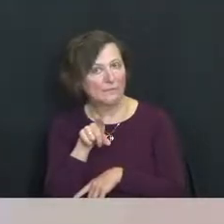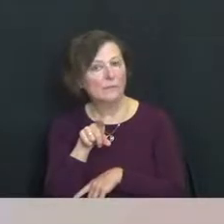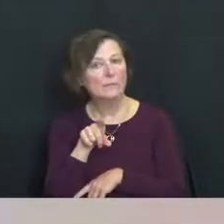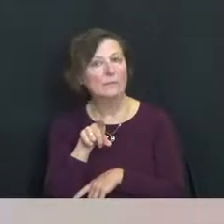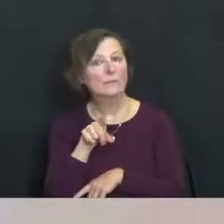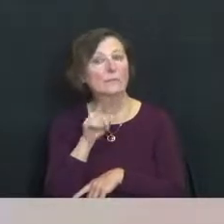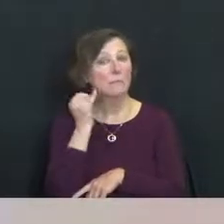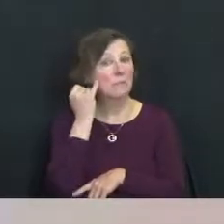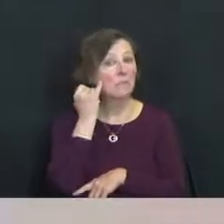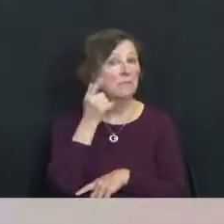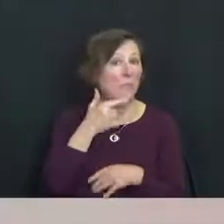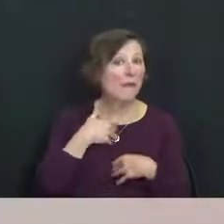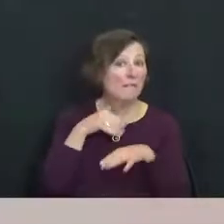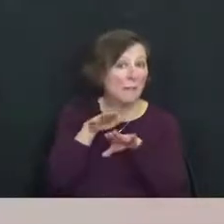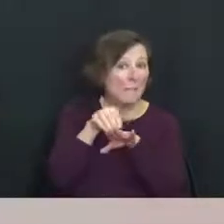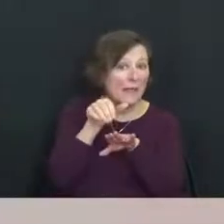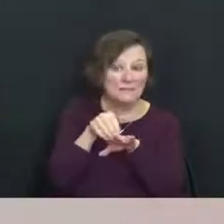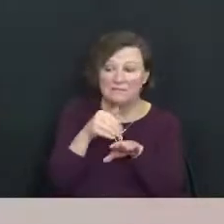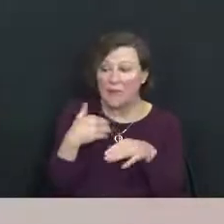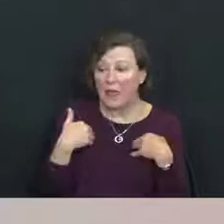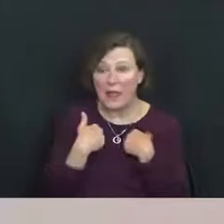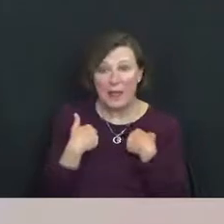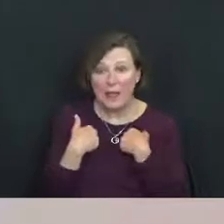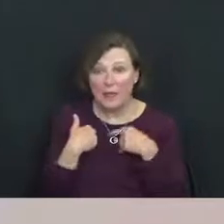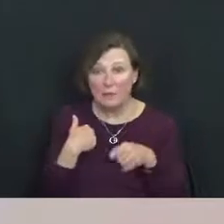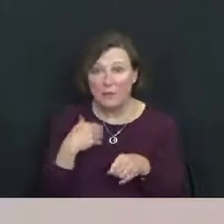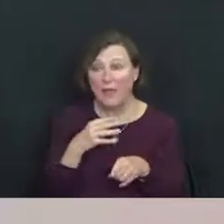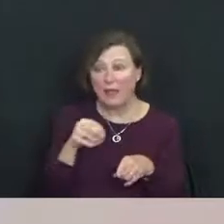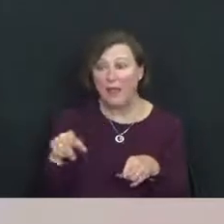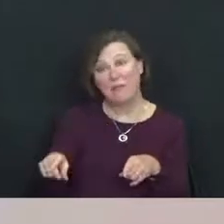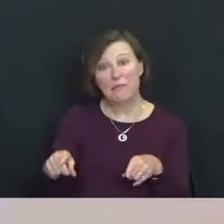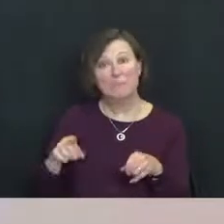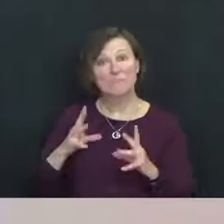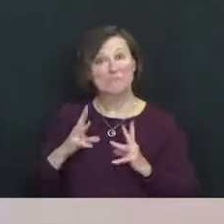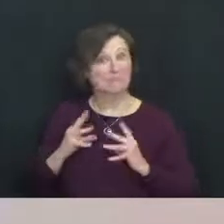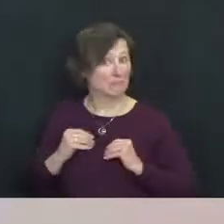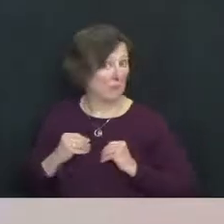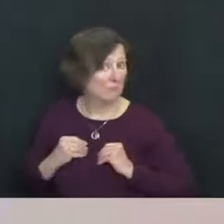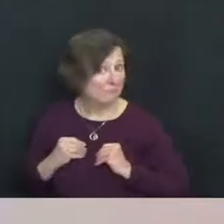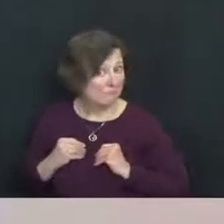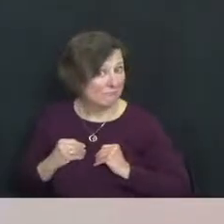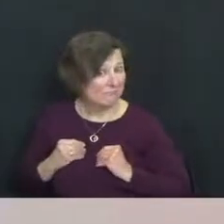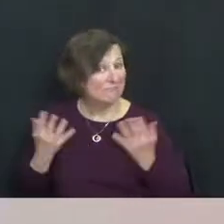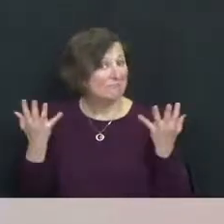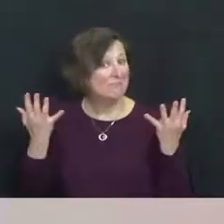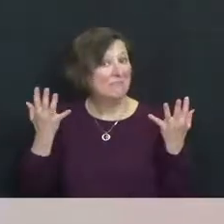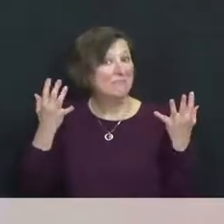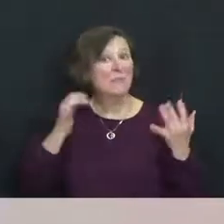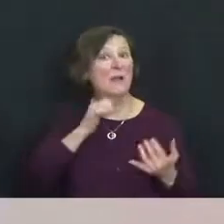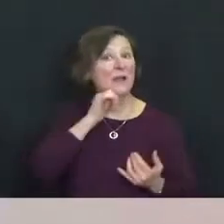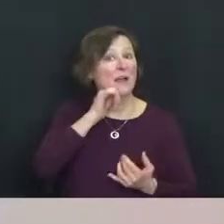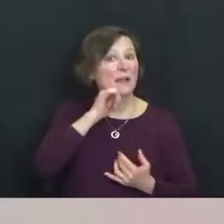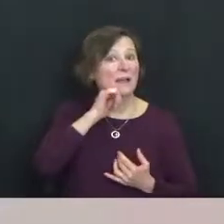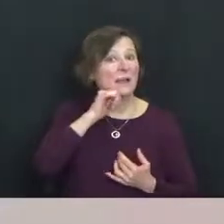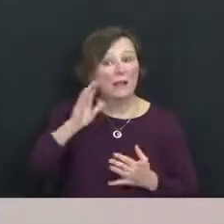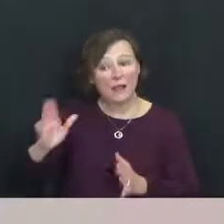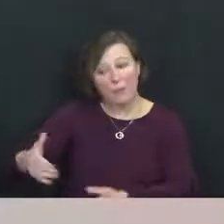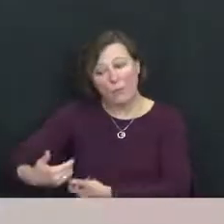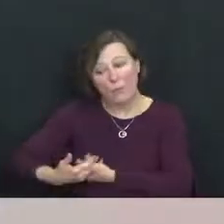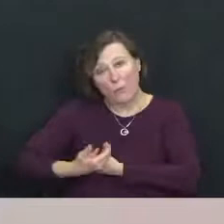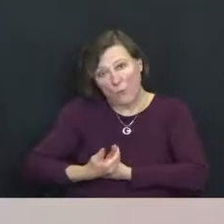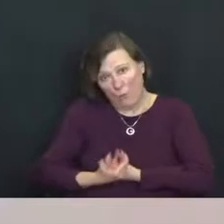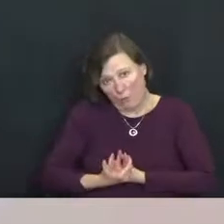If you have a pet, and they're up for it, why don't you hold your